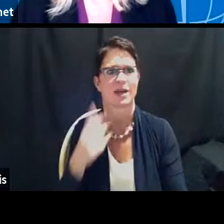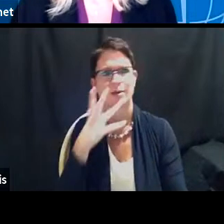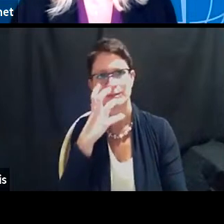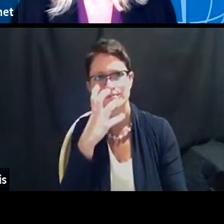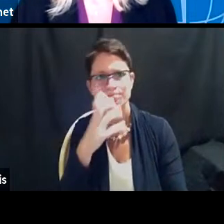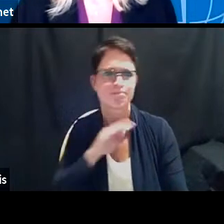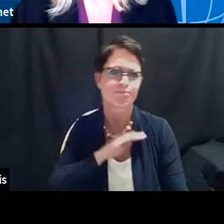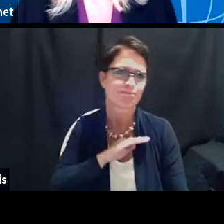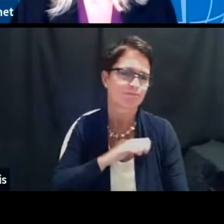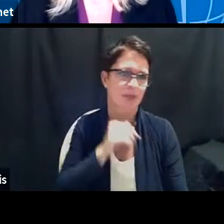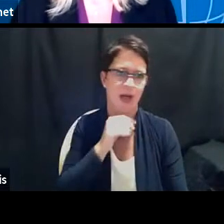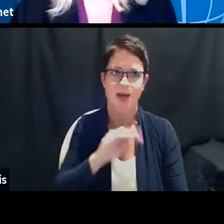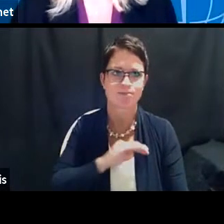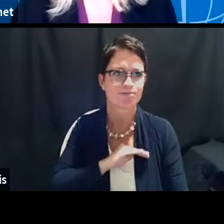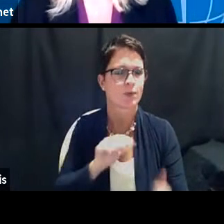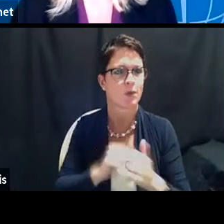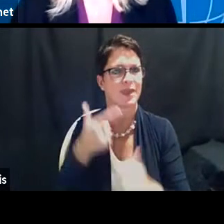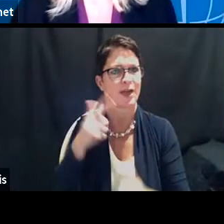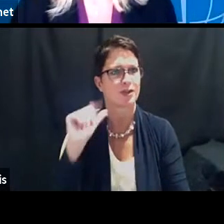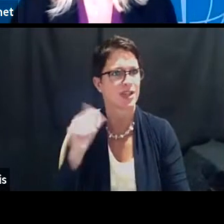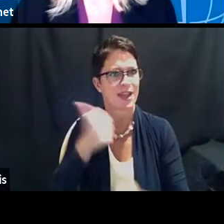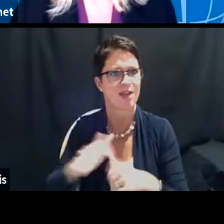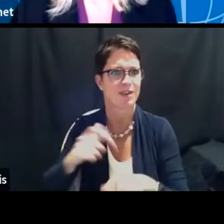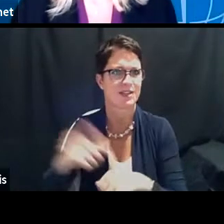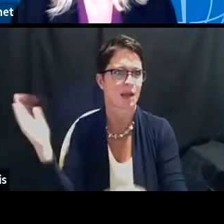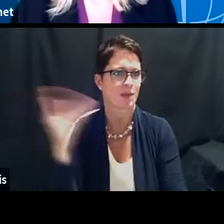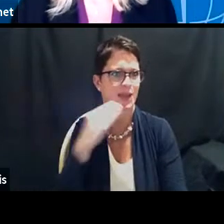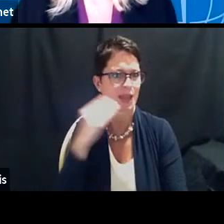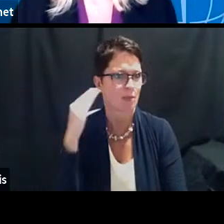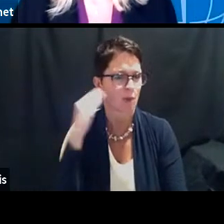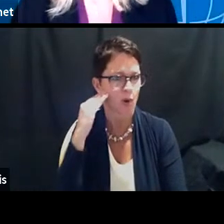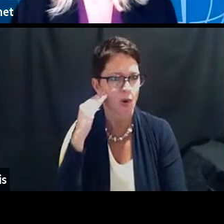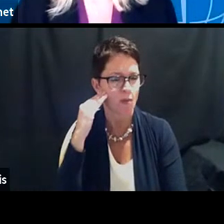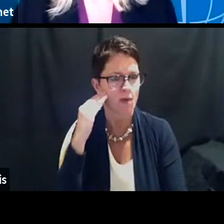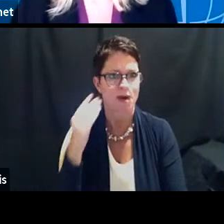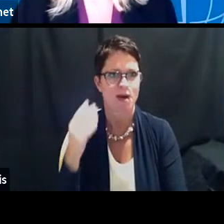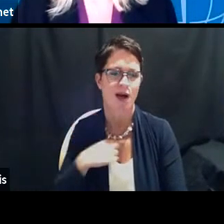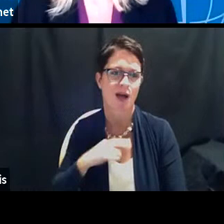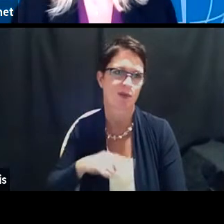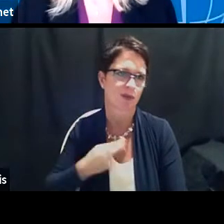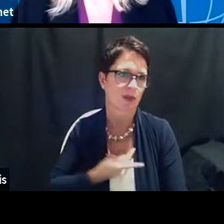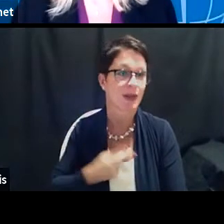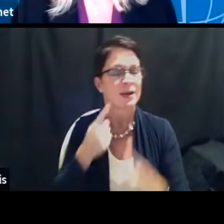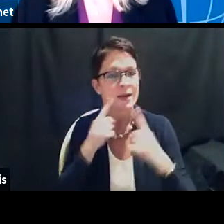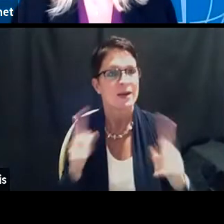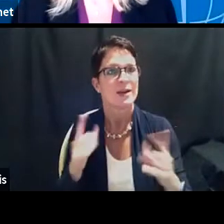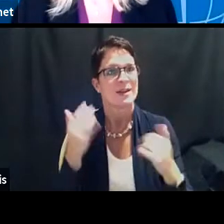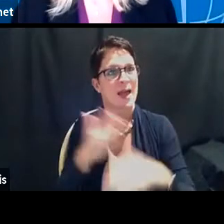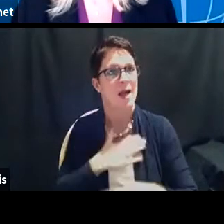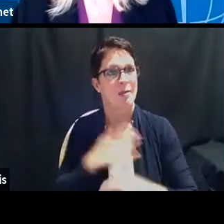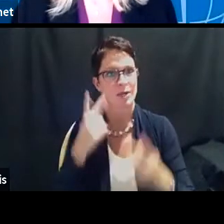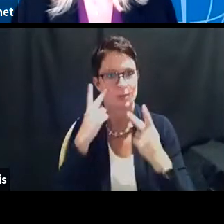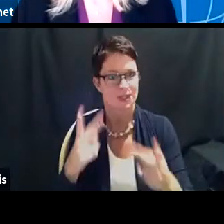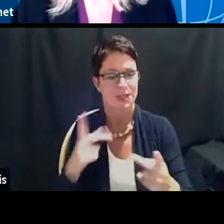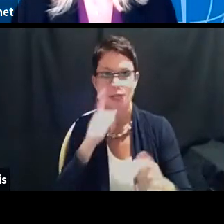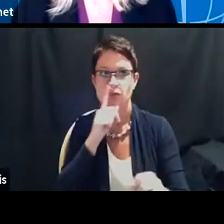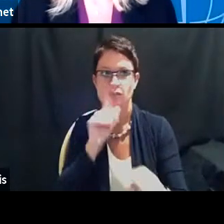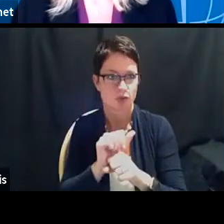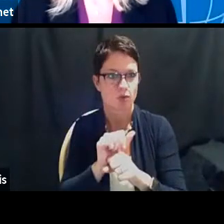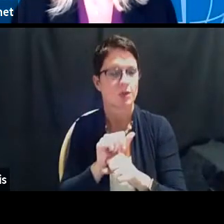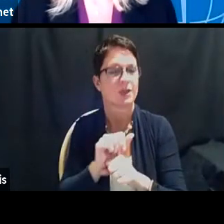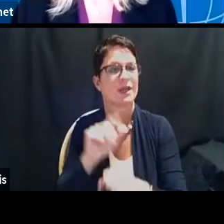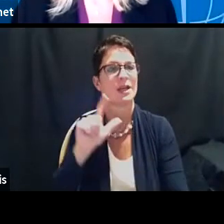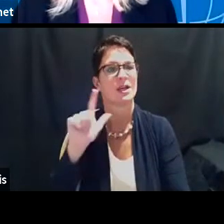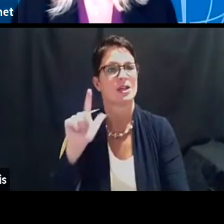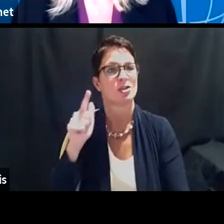of LaGuardia every time I returned. Today, it is a pleasant sight to see, and it has truly brought the airport to the